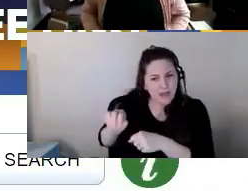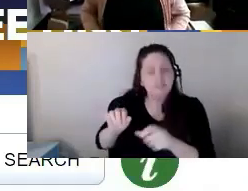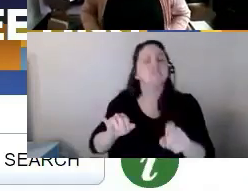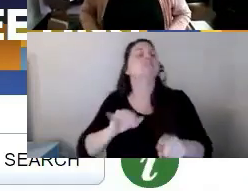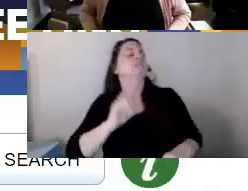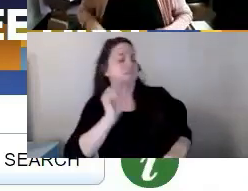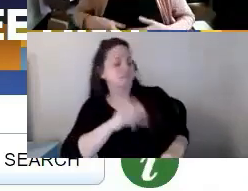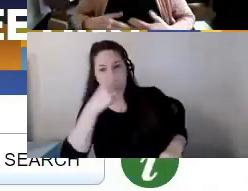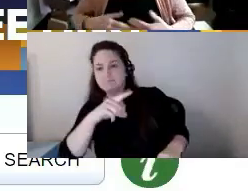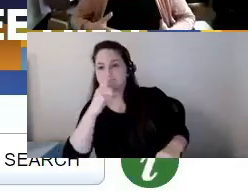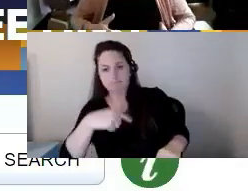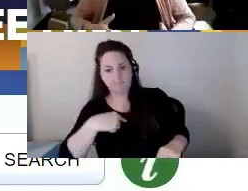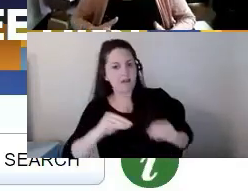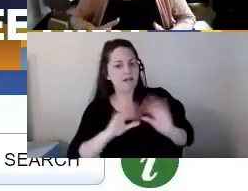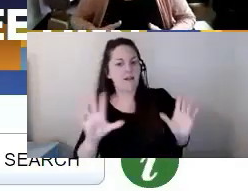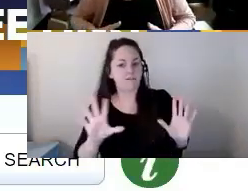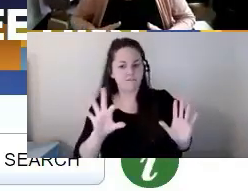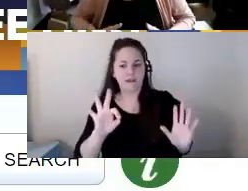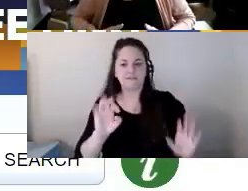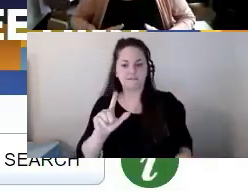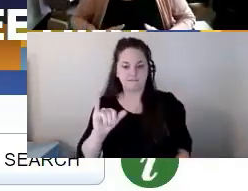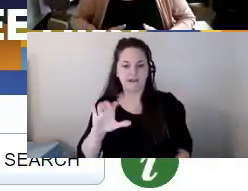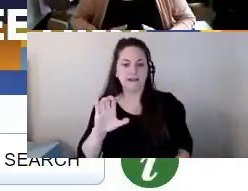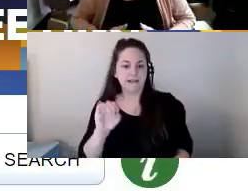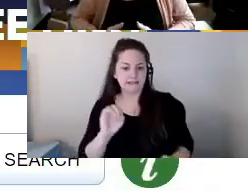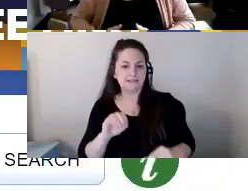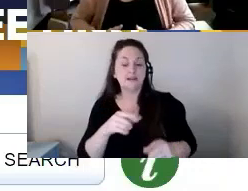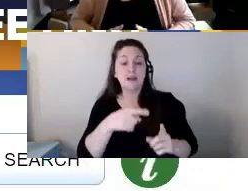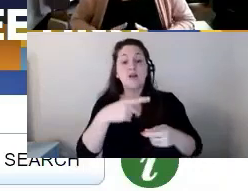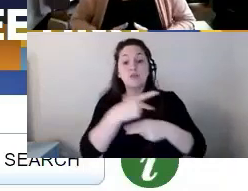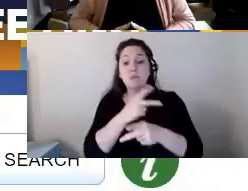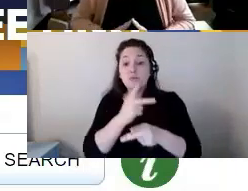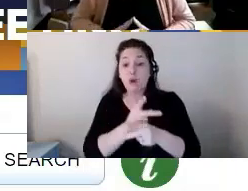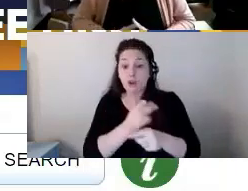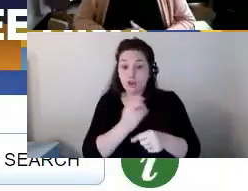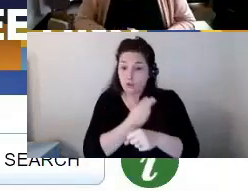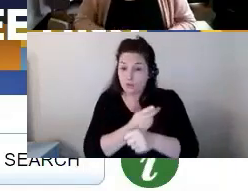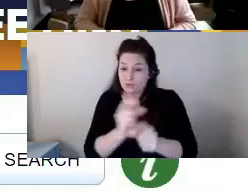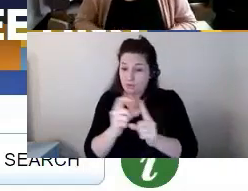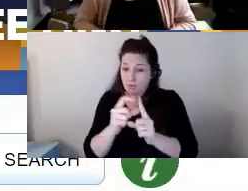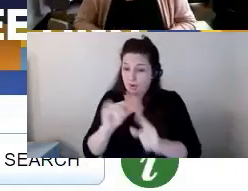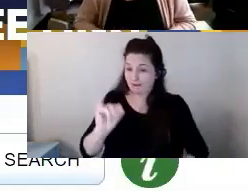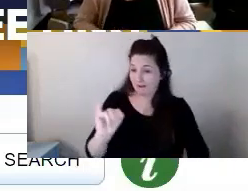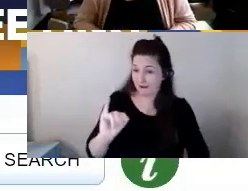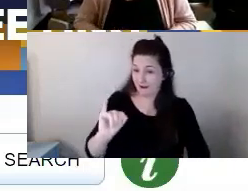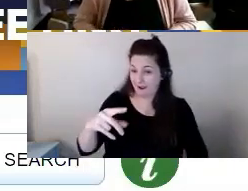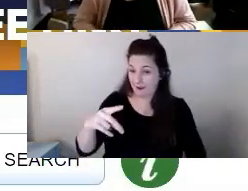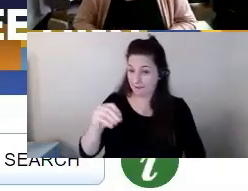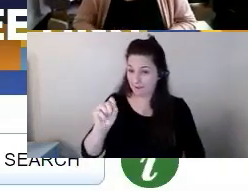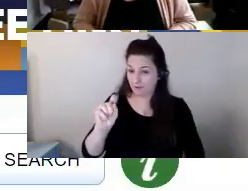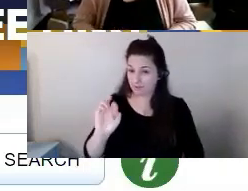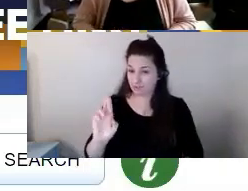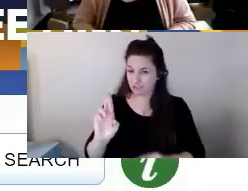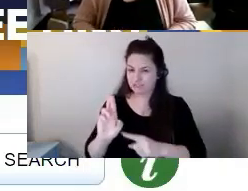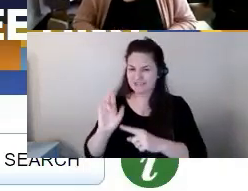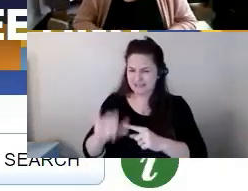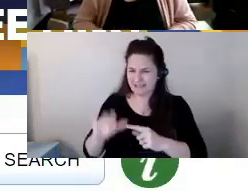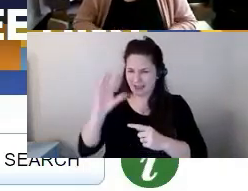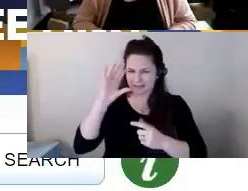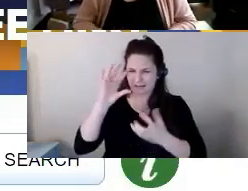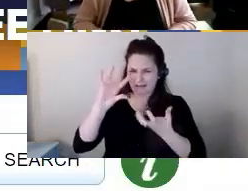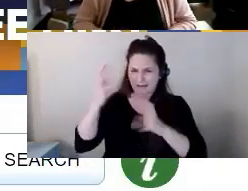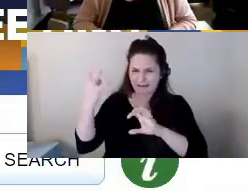that, because this product uses the word iPoster. It gets confabulated with our use.